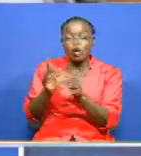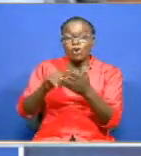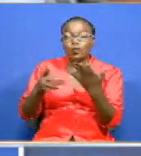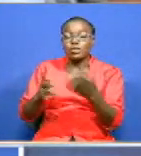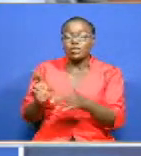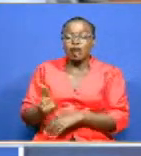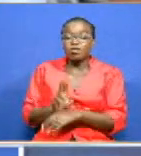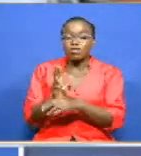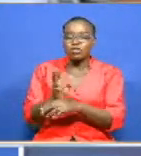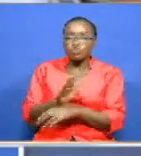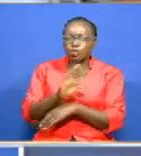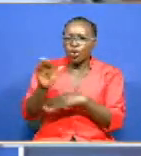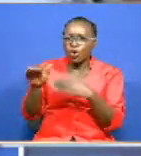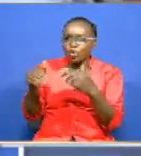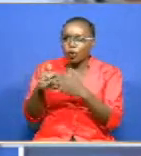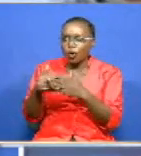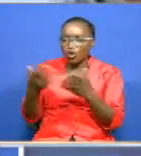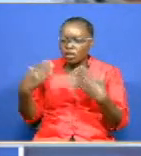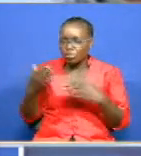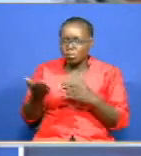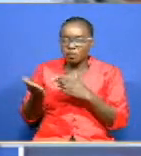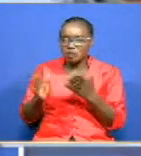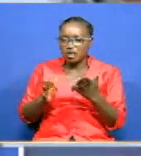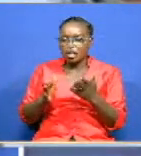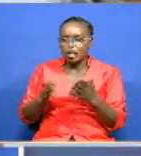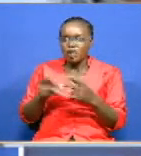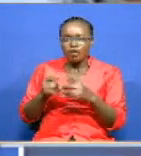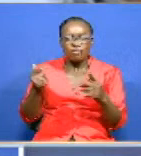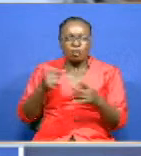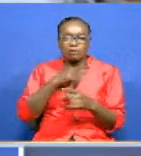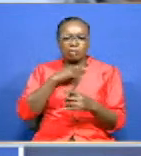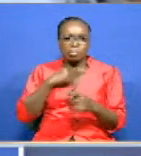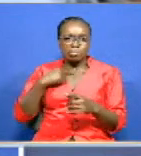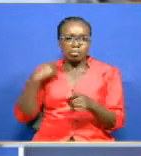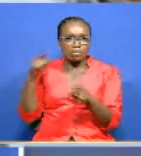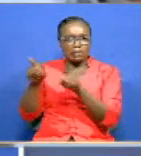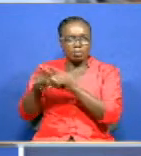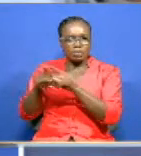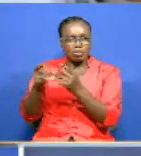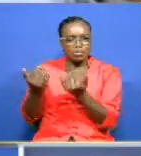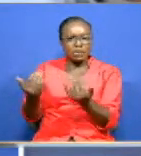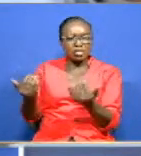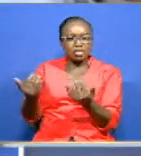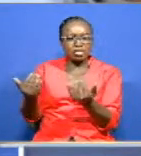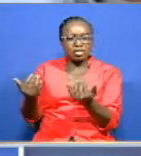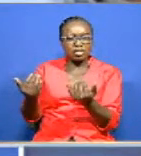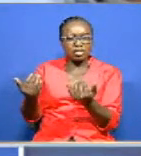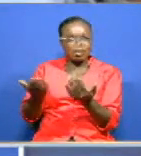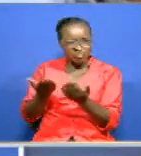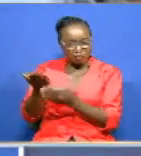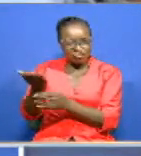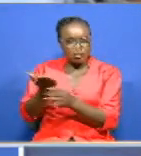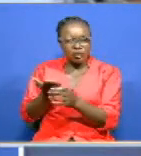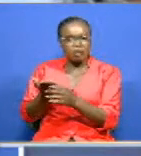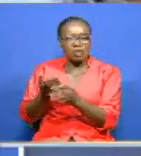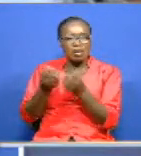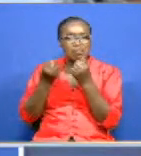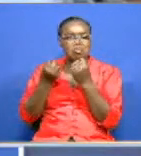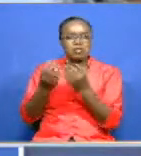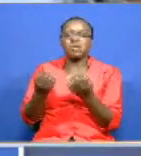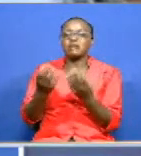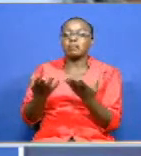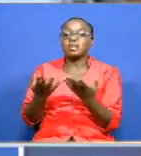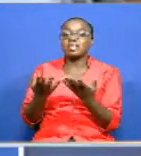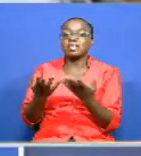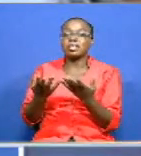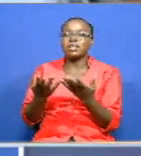used on all the victims. From the stab wounds, looked like it was the same weapon. And of course, there were multiple weapons because there were